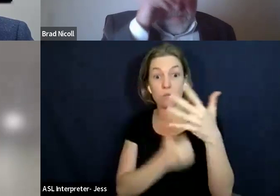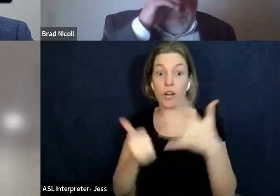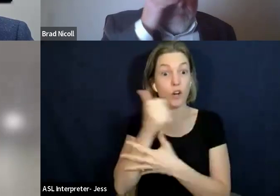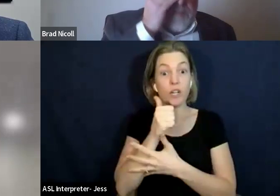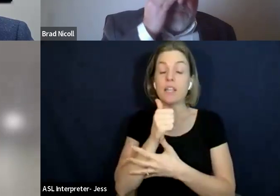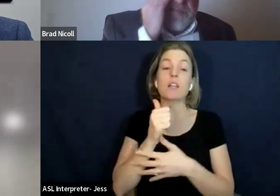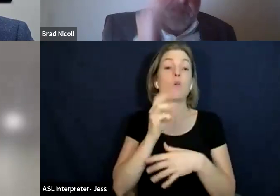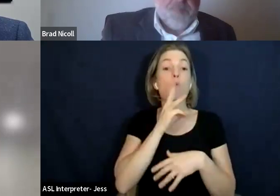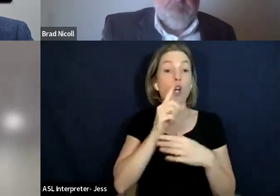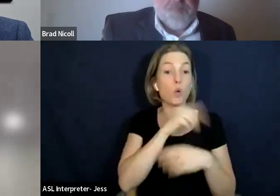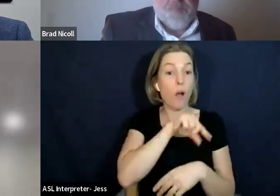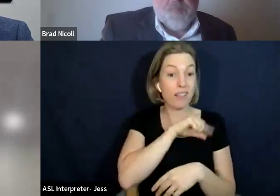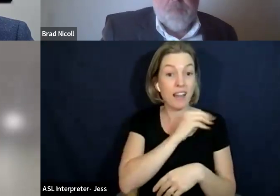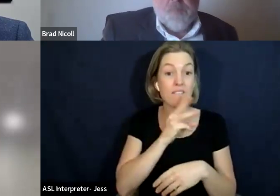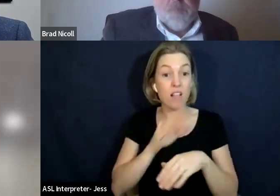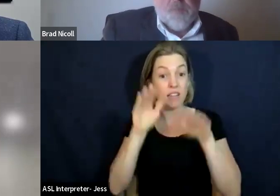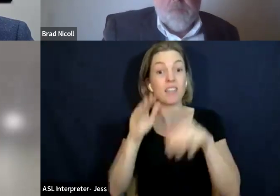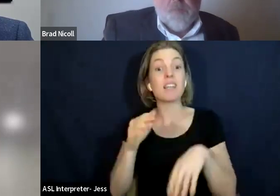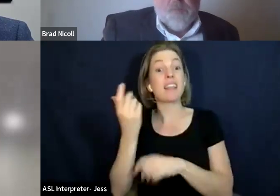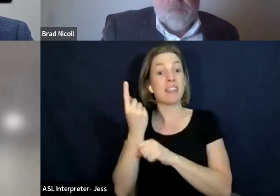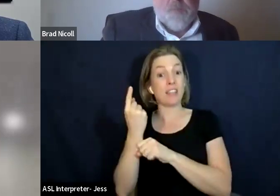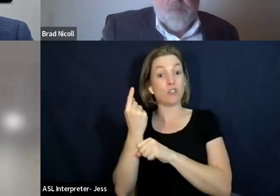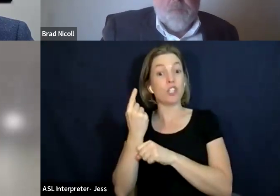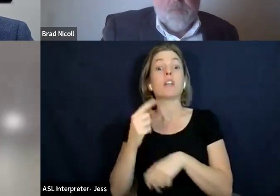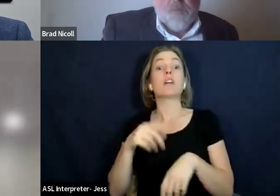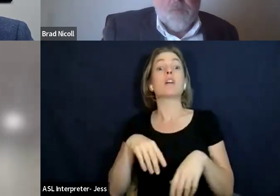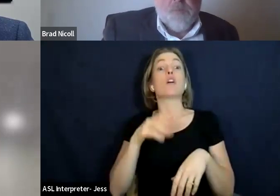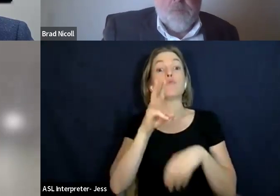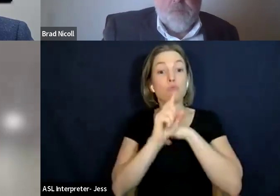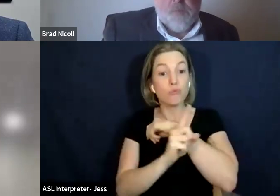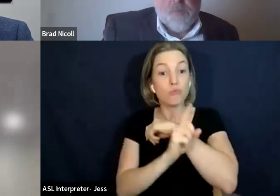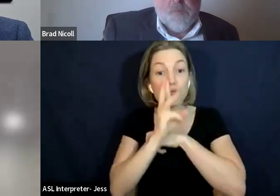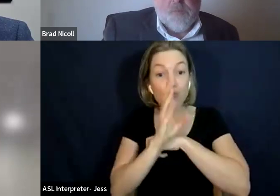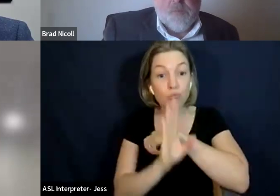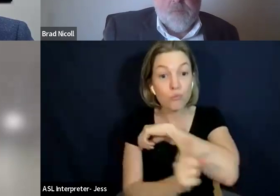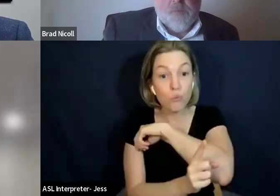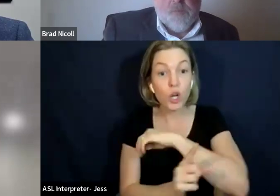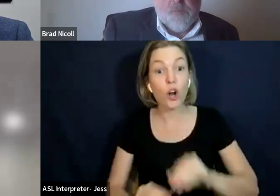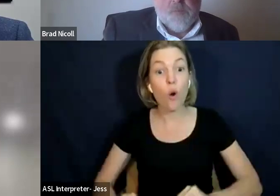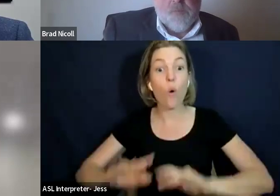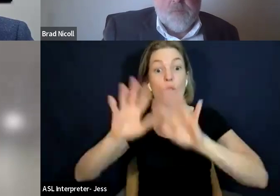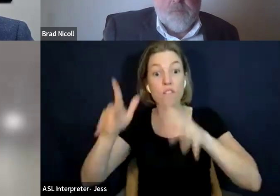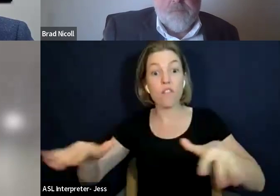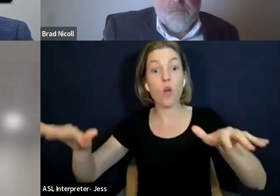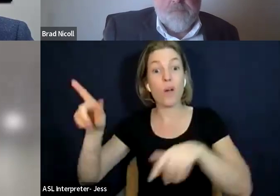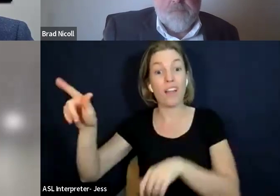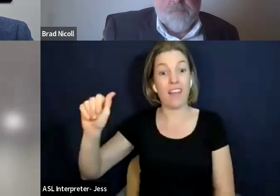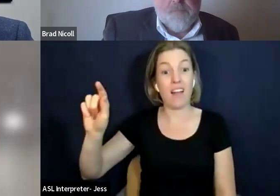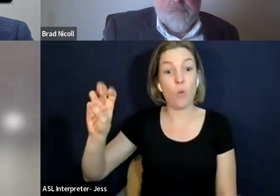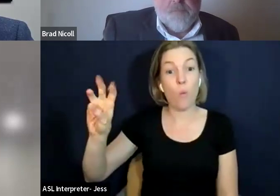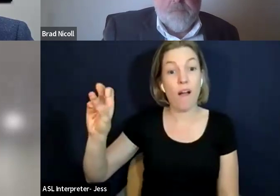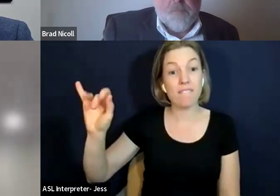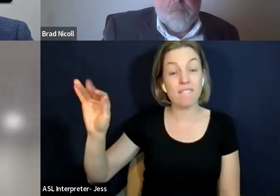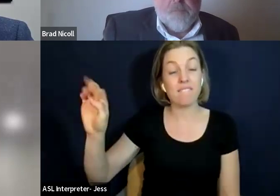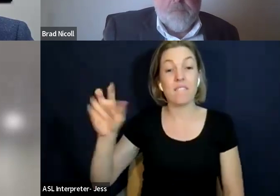Last year, the combined sewer overflow outfall at the MBTA's Alewife parking garage, that's